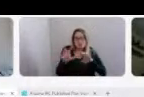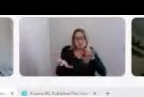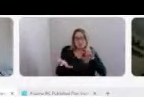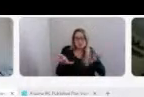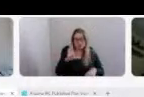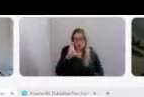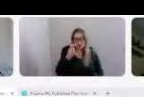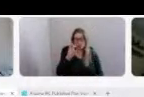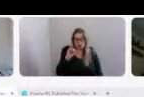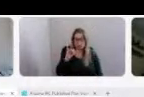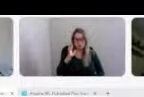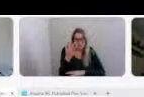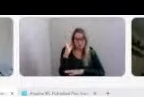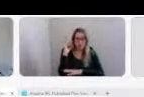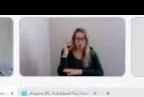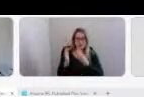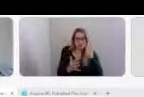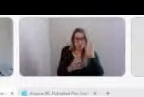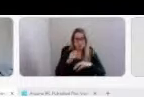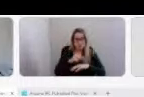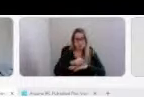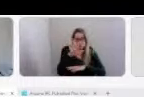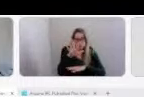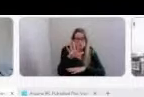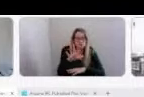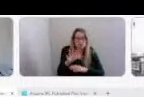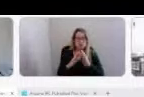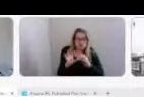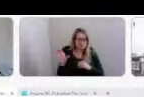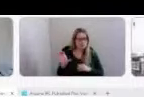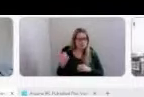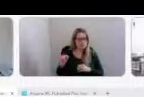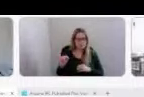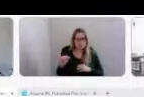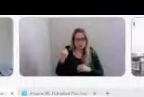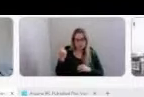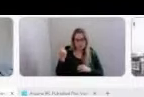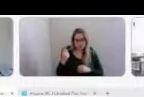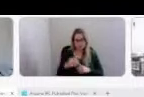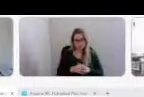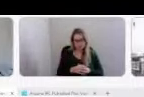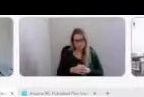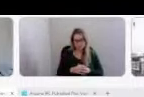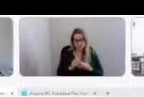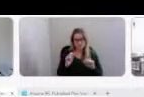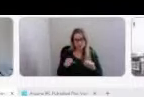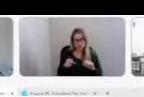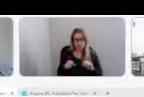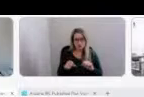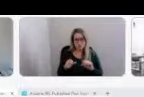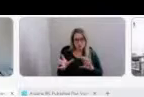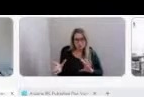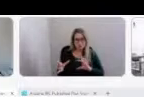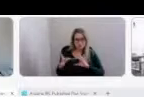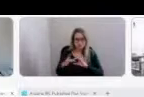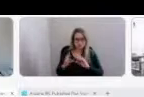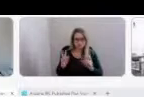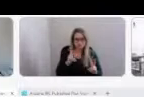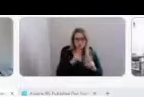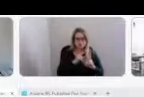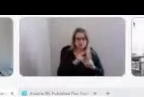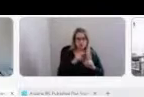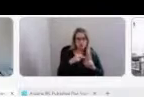national forest and mountains it is a community of interest by itself and can easily be paired with the verde valley and